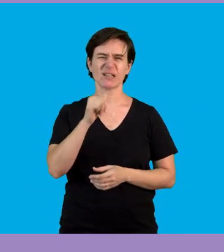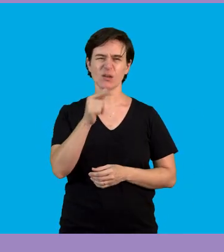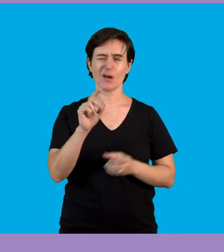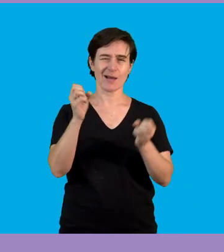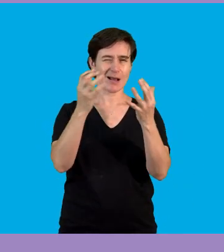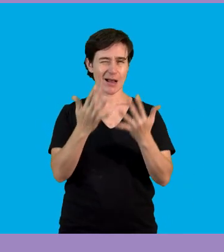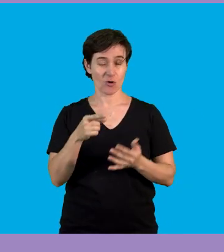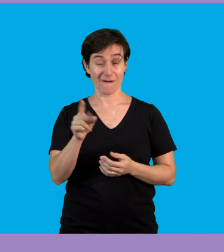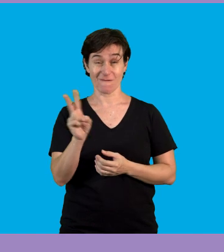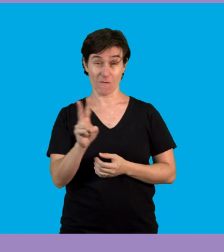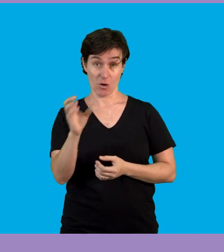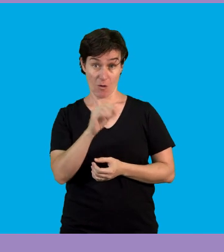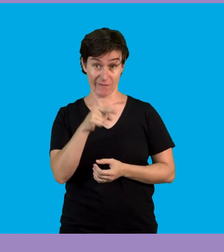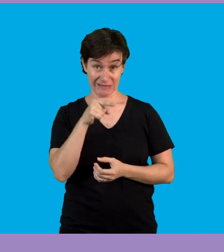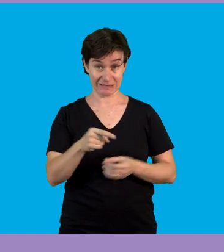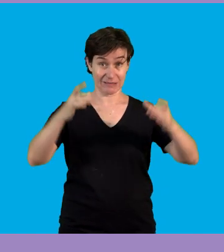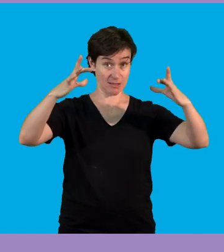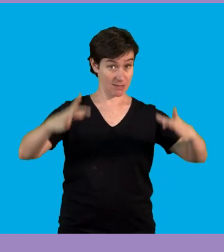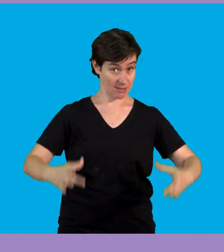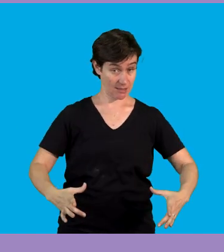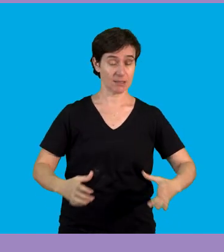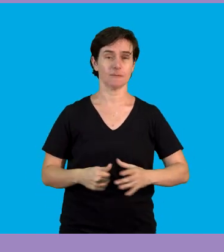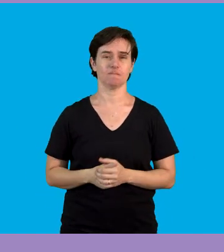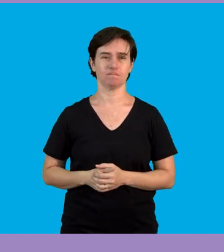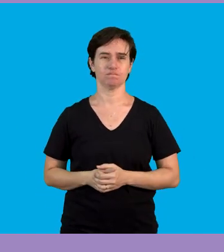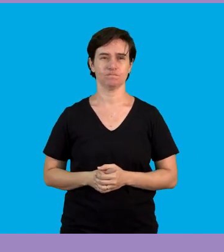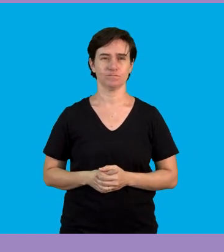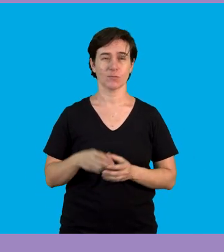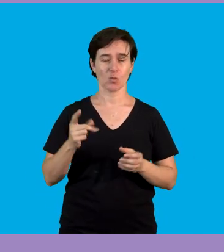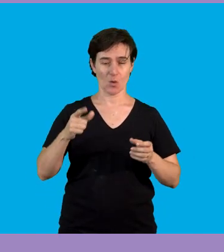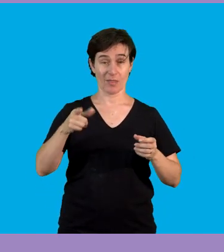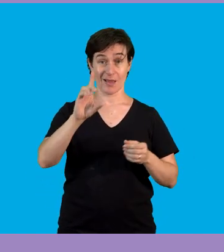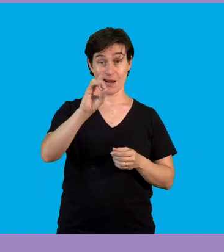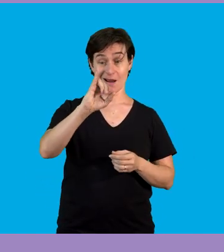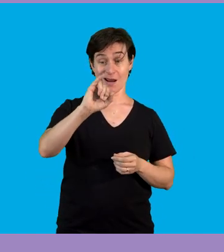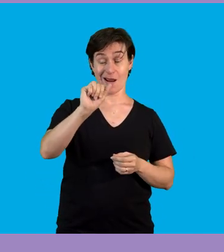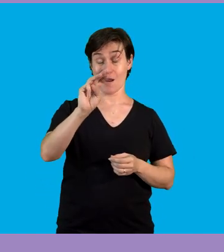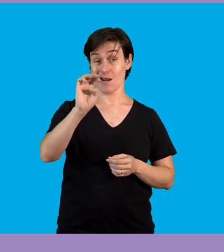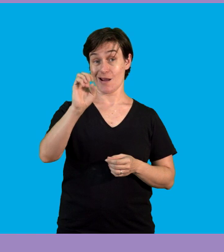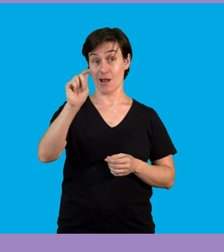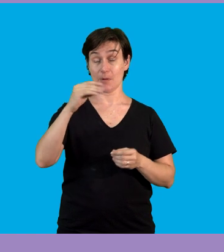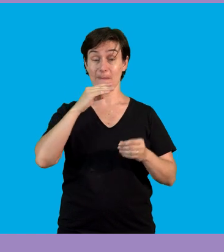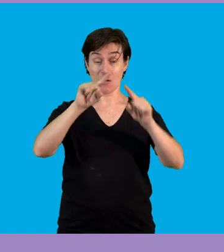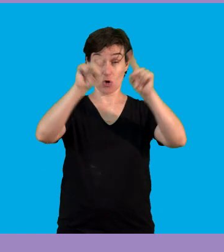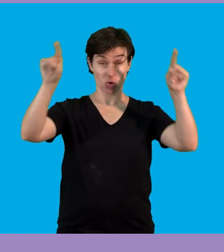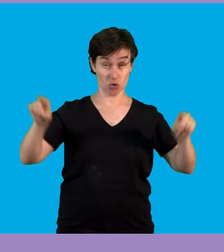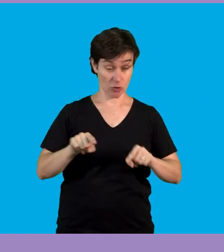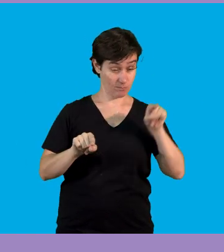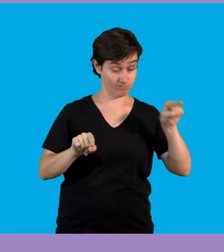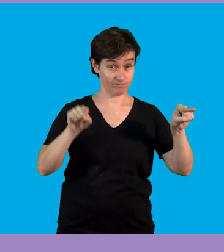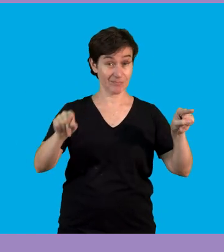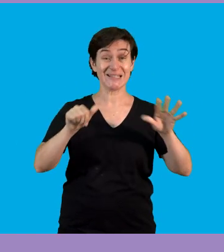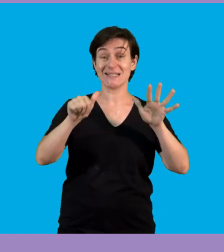calculate the volume of the following cylinder with a diameter of 16 meters, actually, and